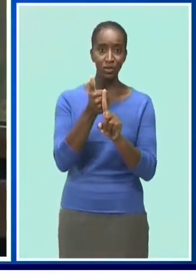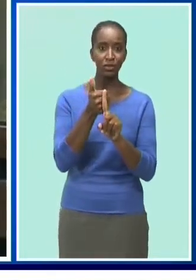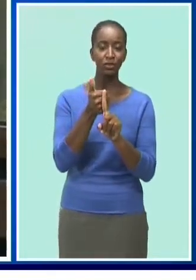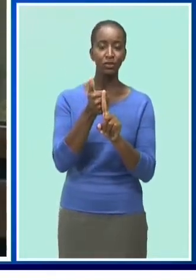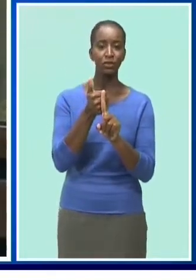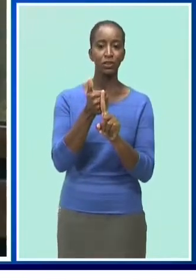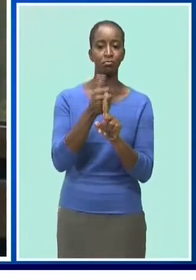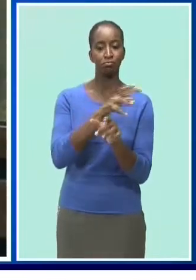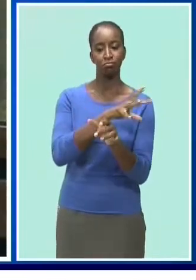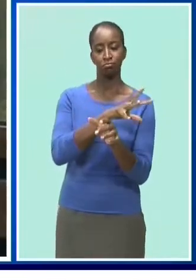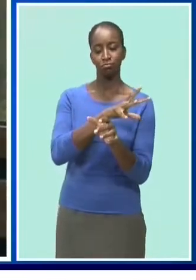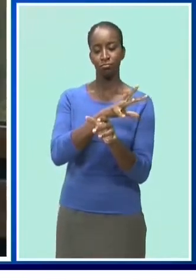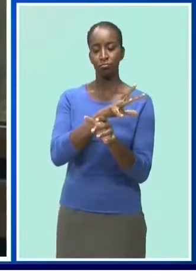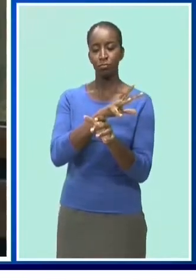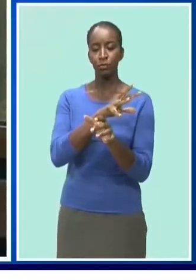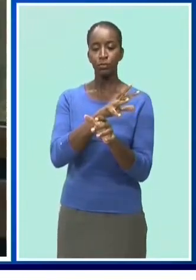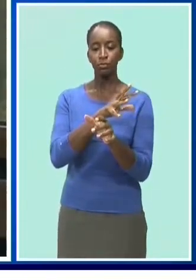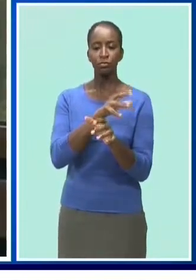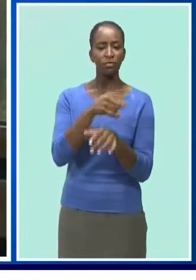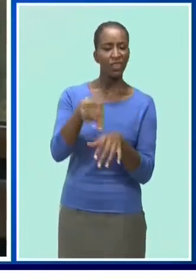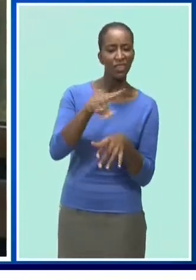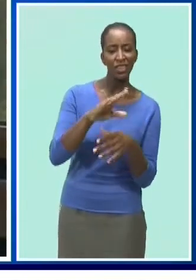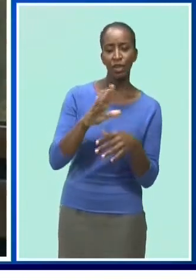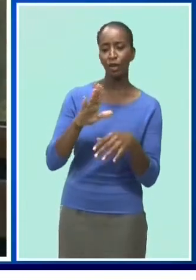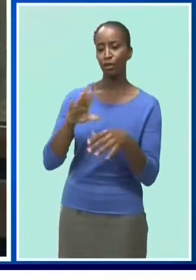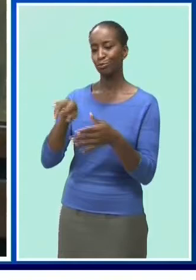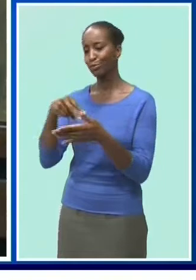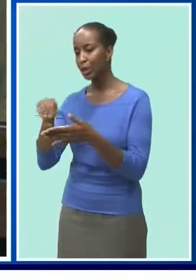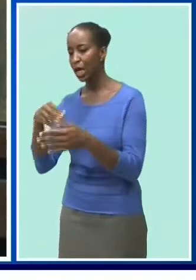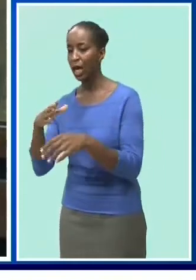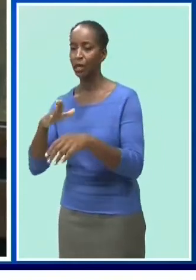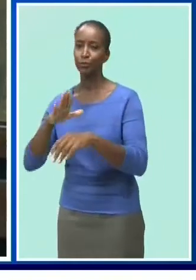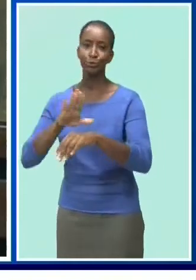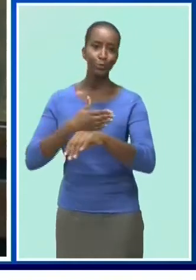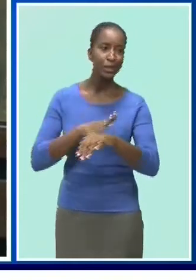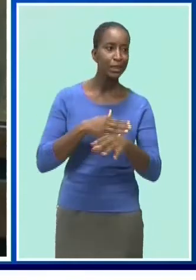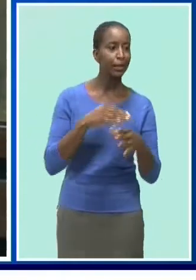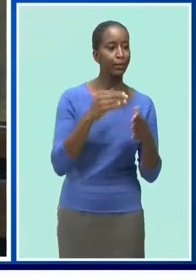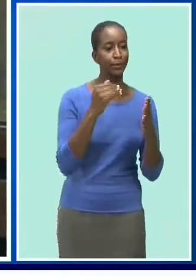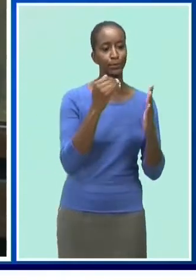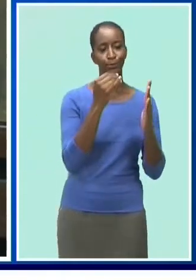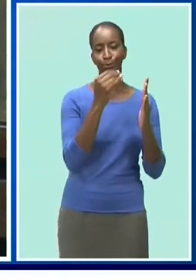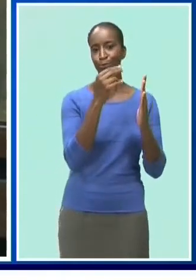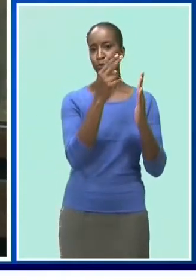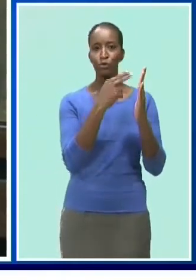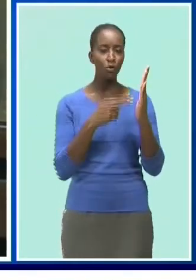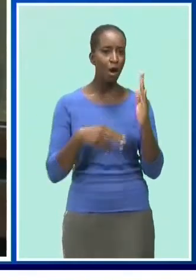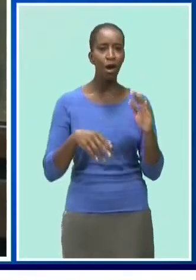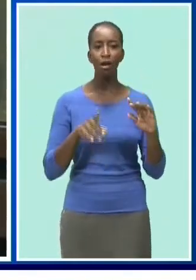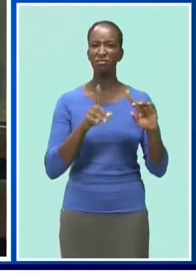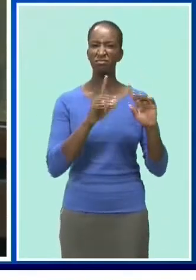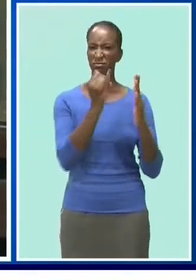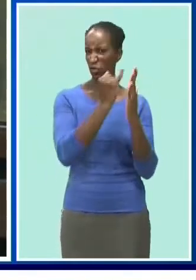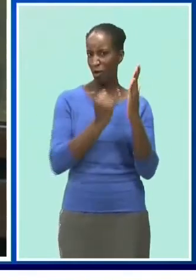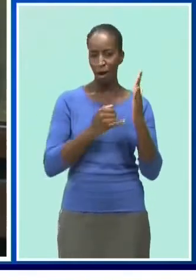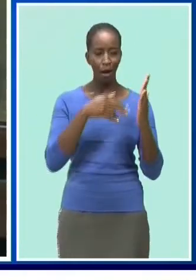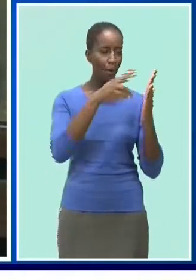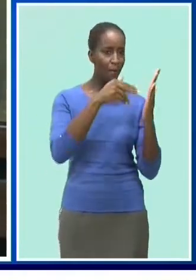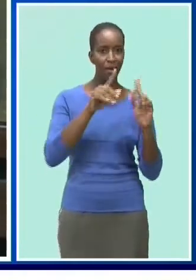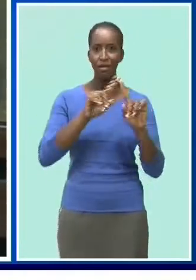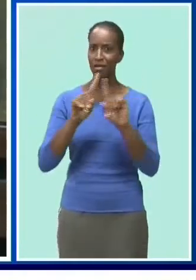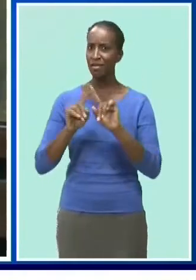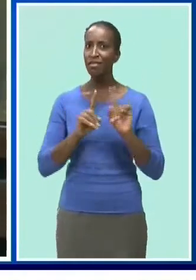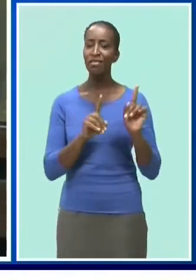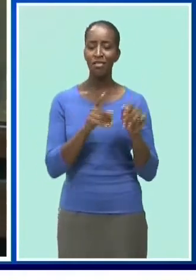just artists per se, but they're managers, they're people who are going to do lectures and stuff like that. So I'm really